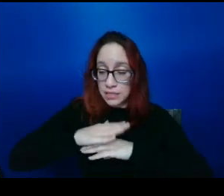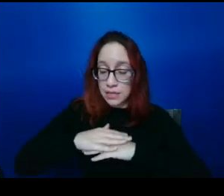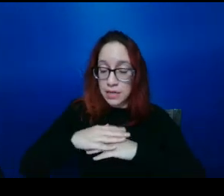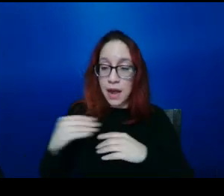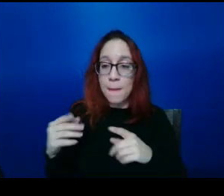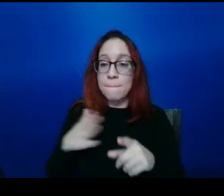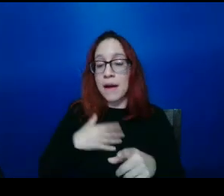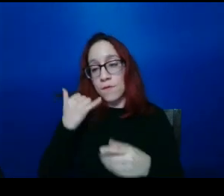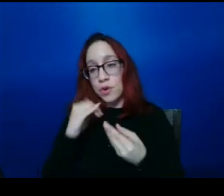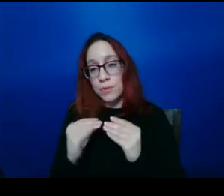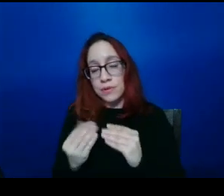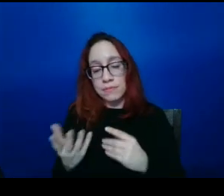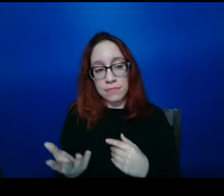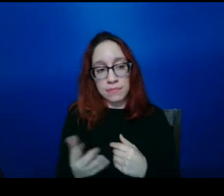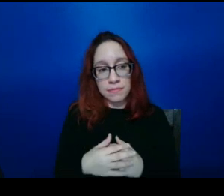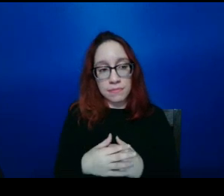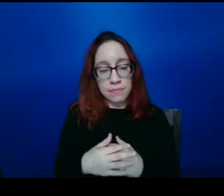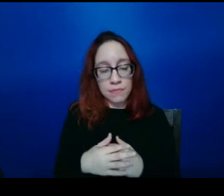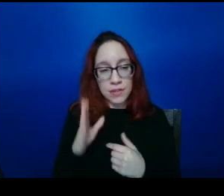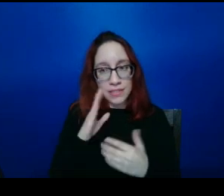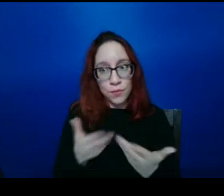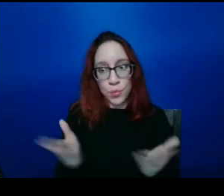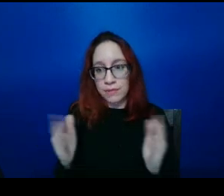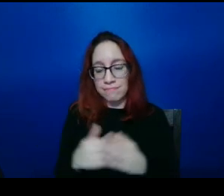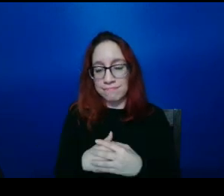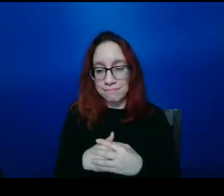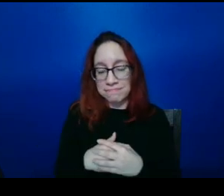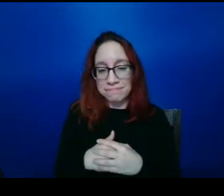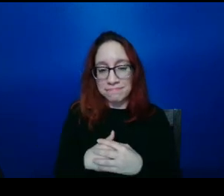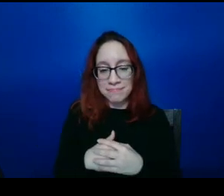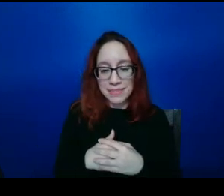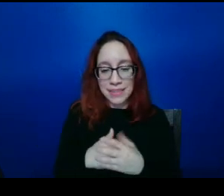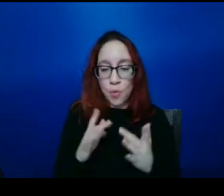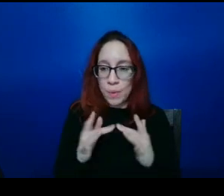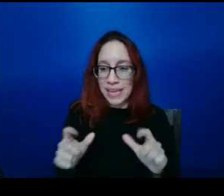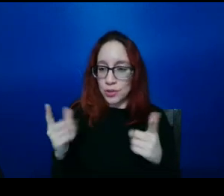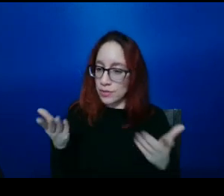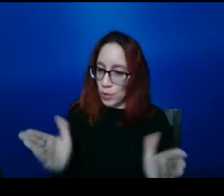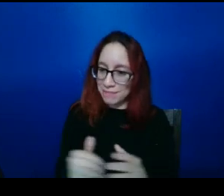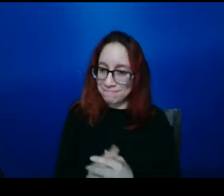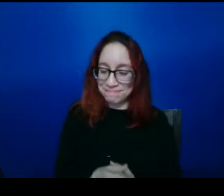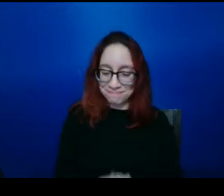also my phone number is pretty much kind of everywhere per se. So those are the ways.